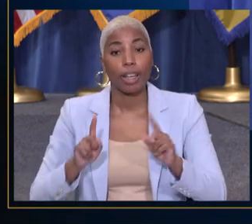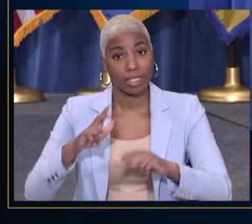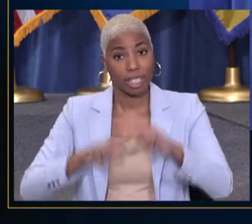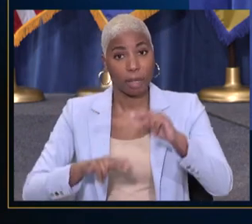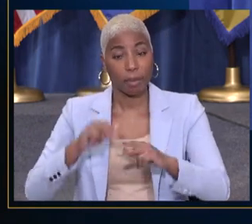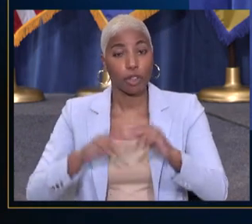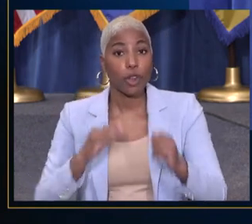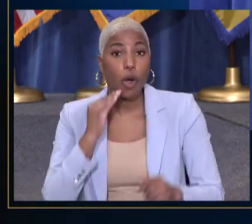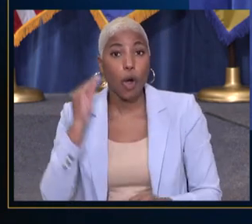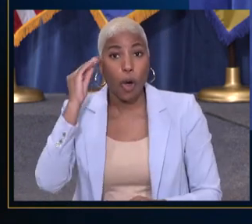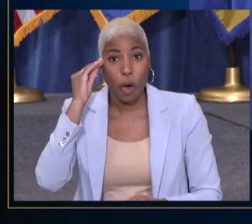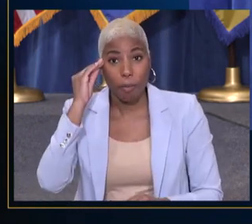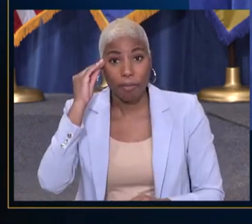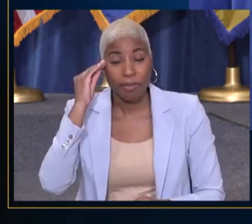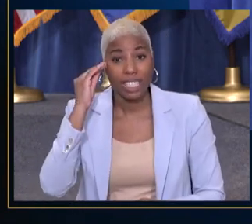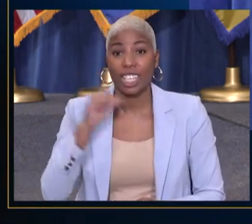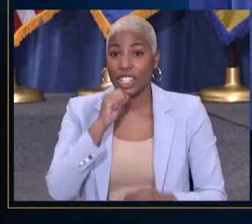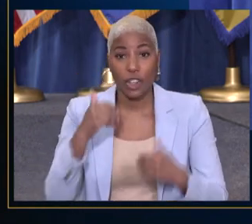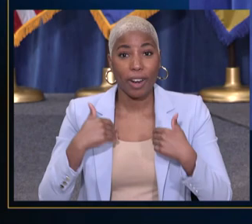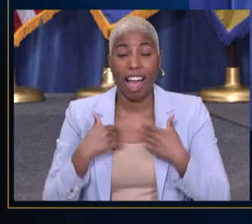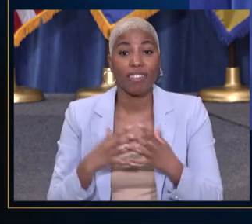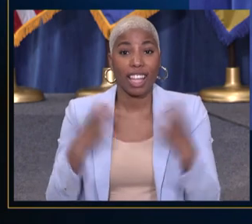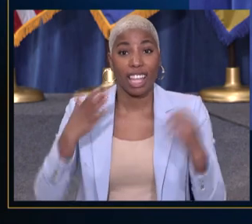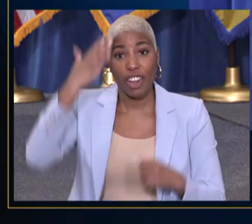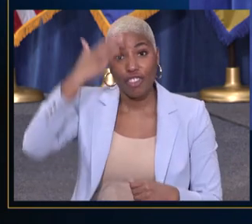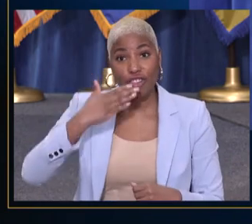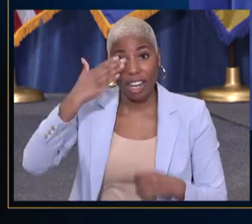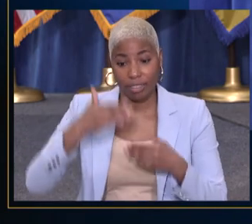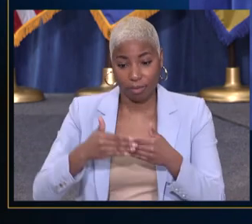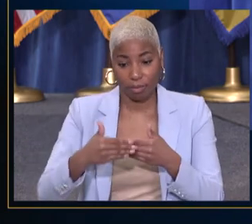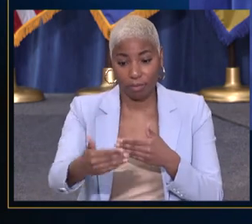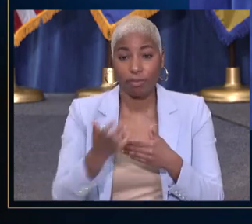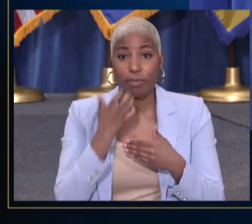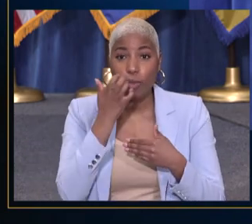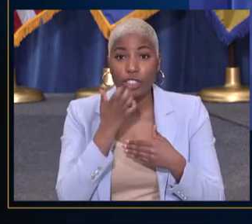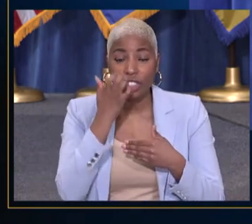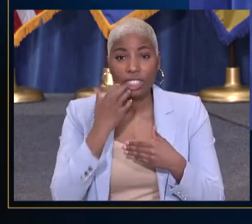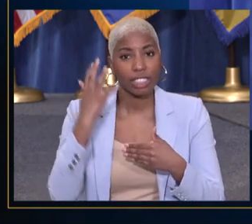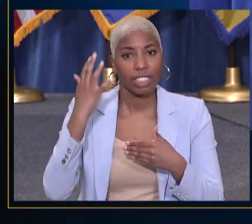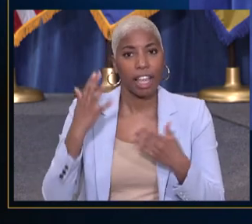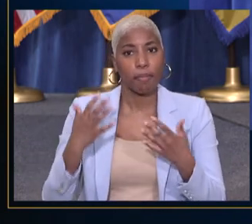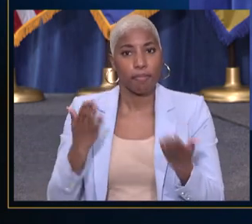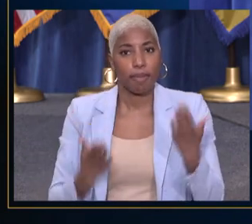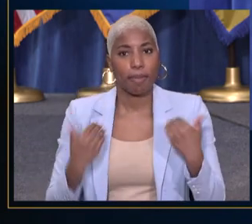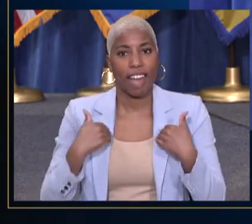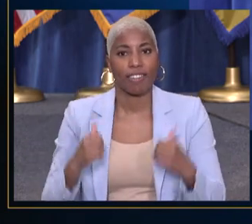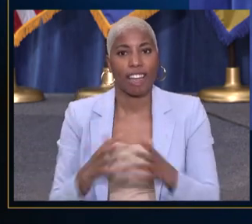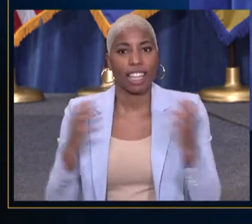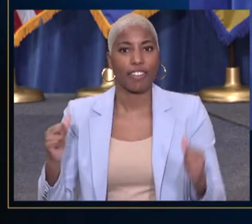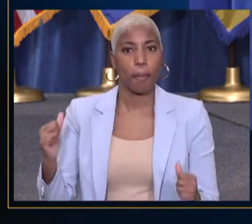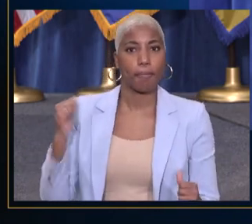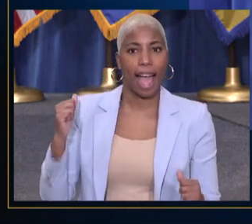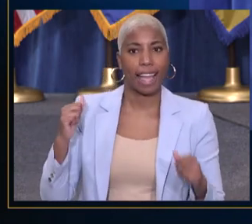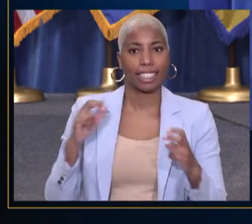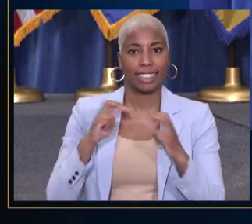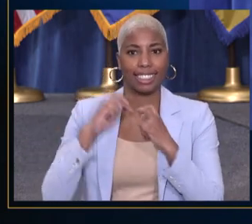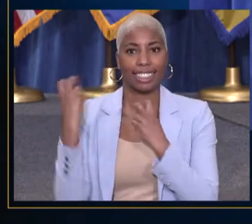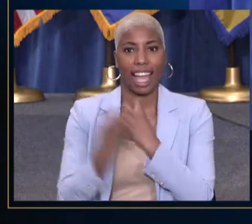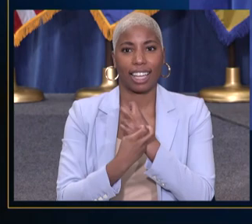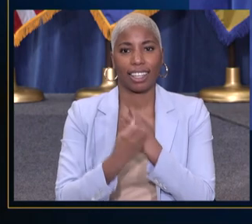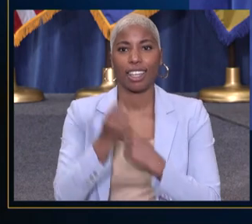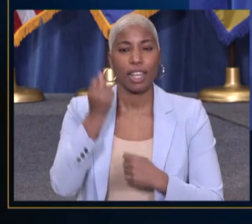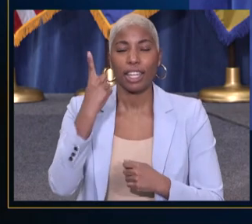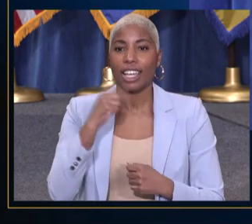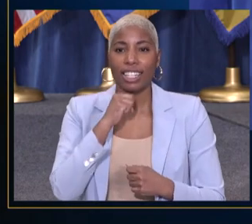porches anymore. We got a lot of decks, and we may have a lot of patios, but not a lot of front porches, because we are not centering in as much on what's right in